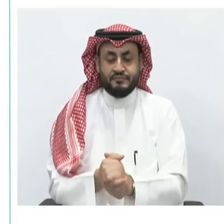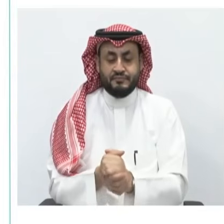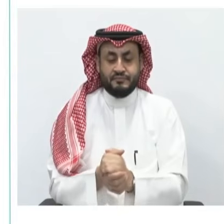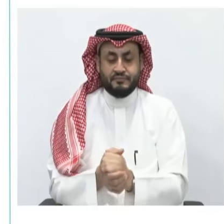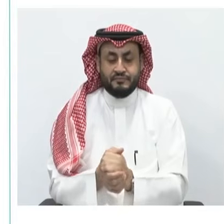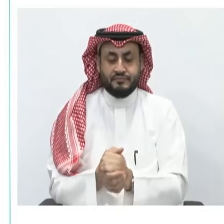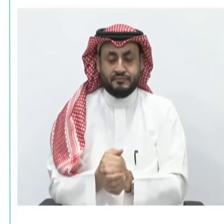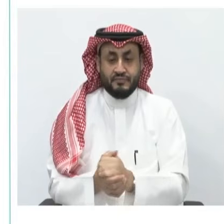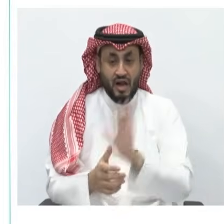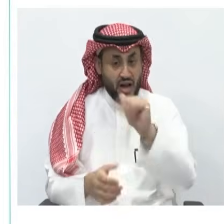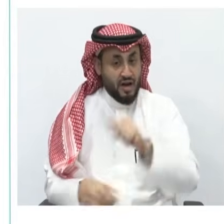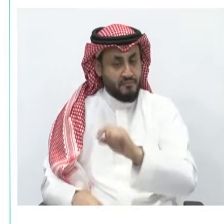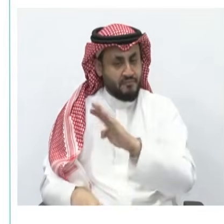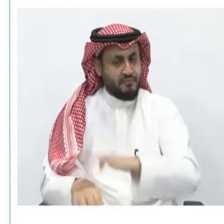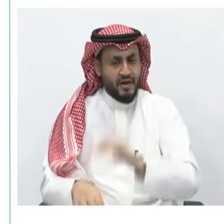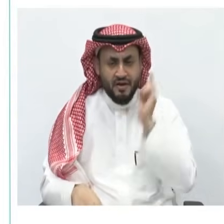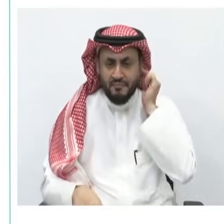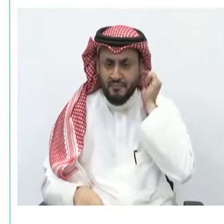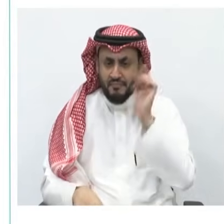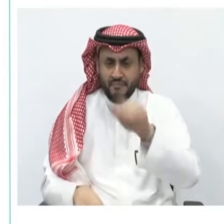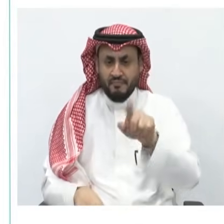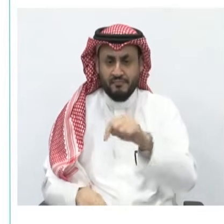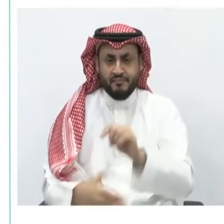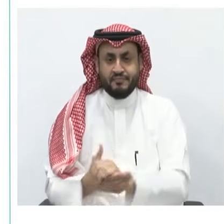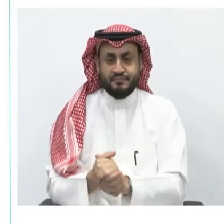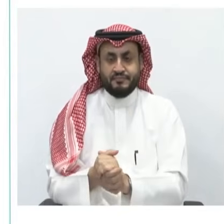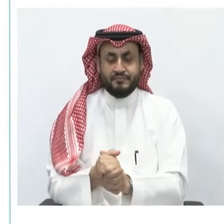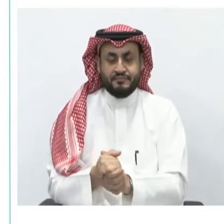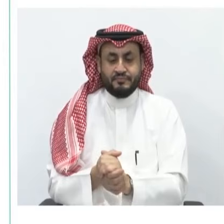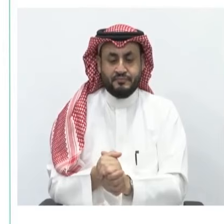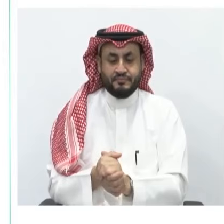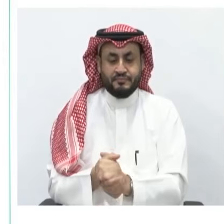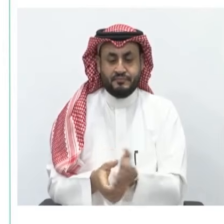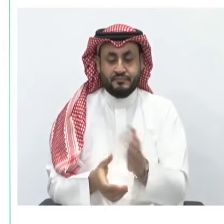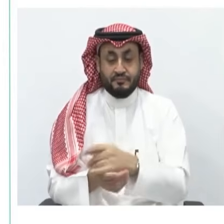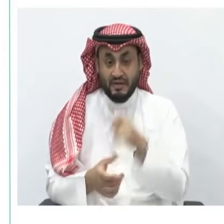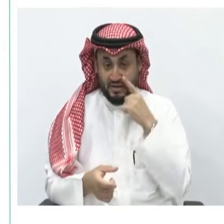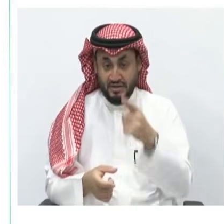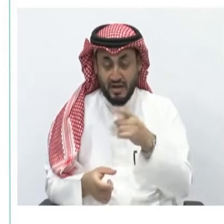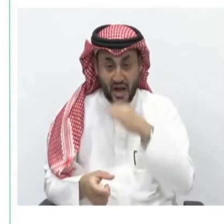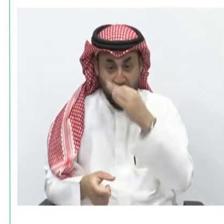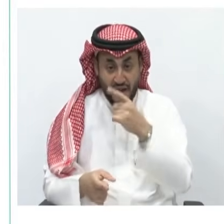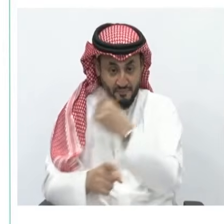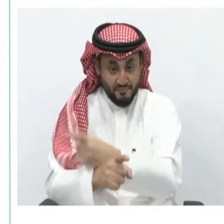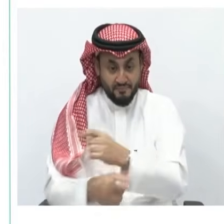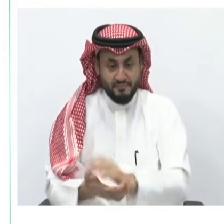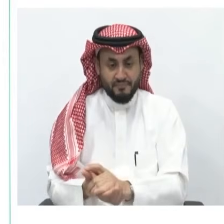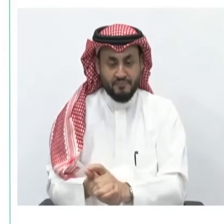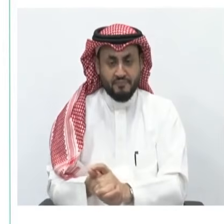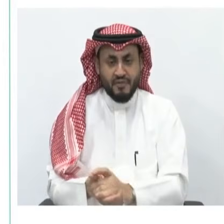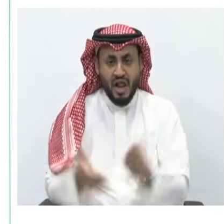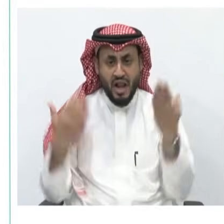Excellent. So don't touch your ears. Perfect. Excellent. Okay. The teacher says, touch